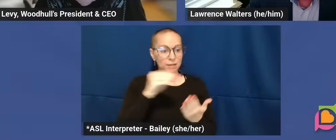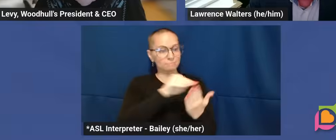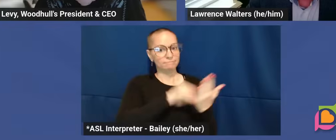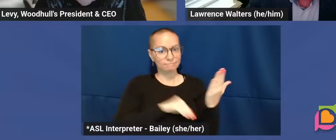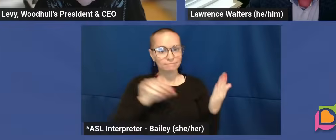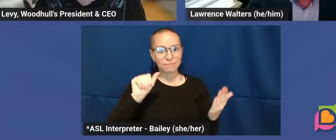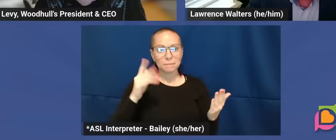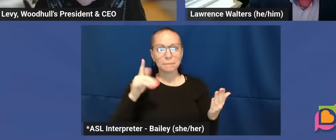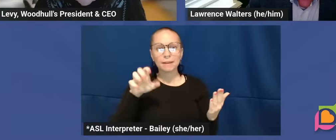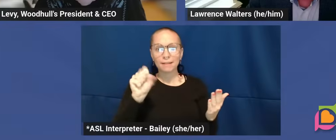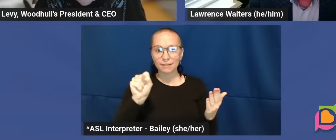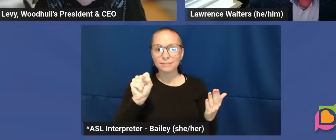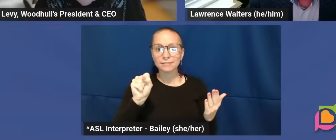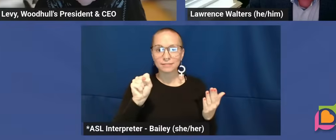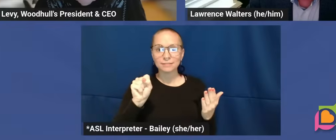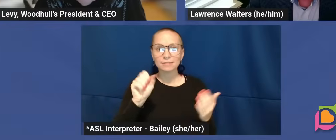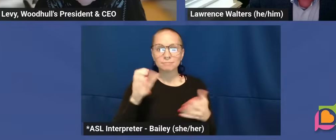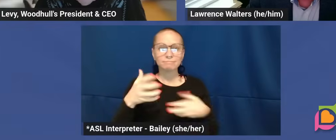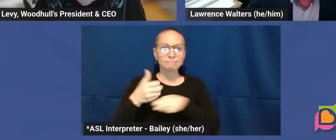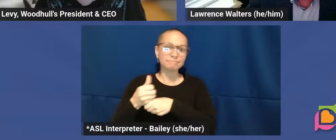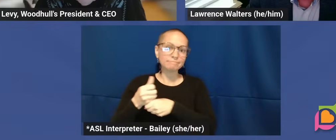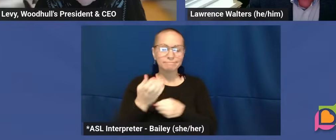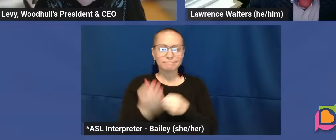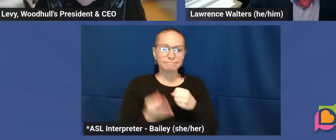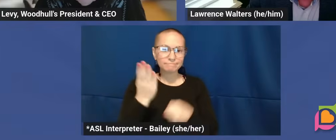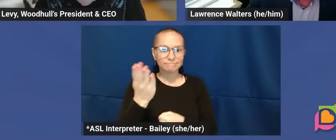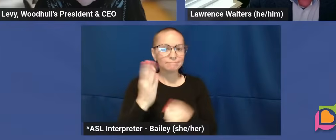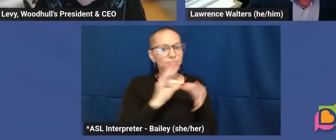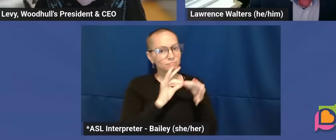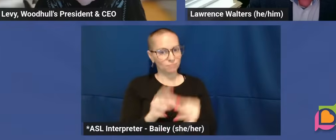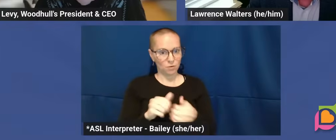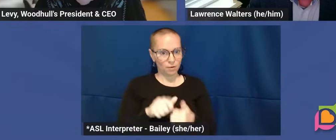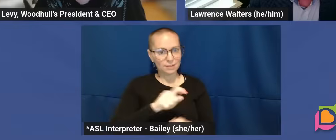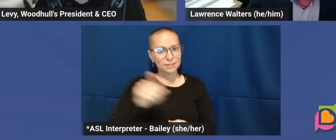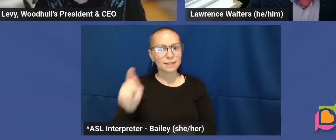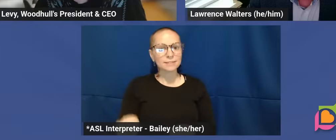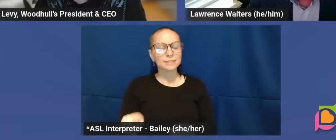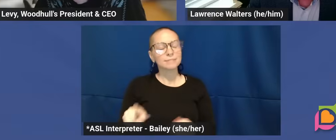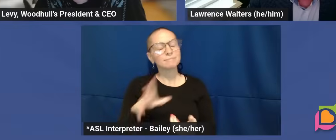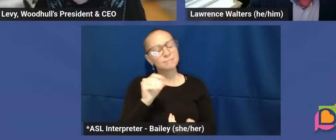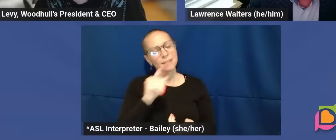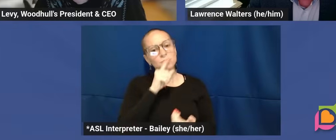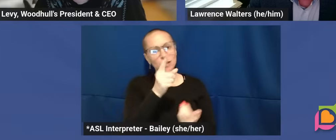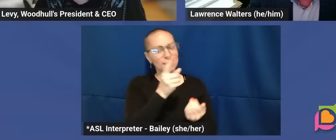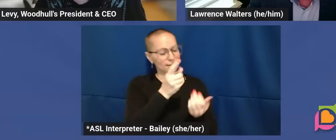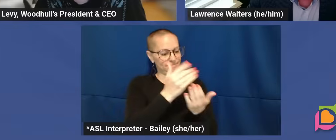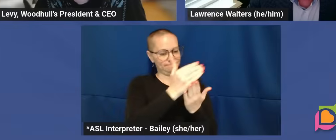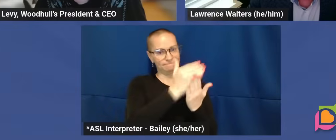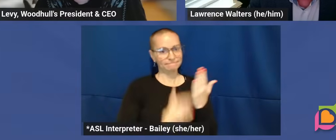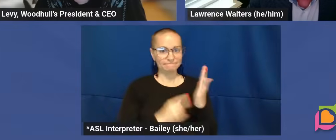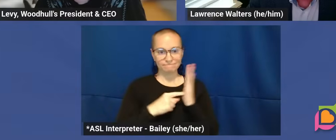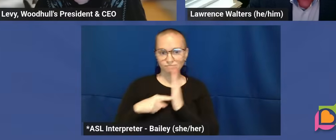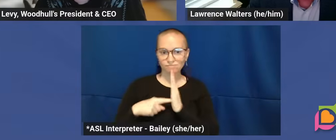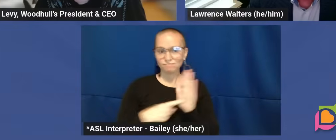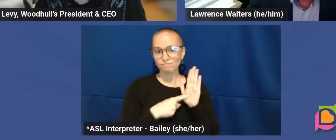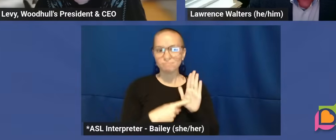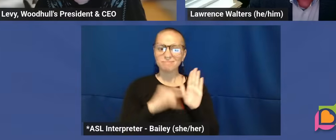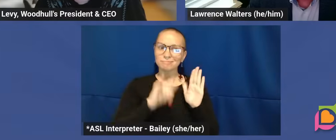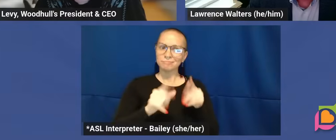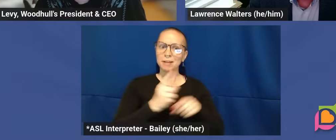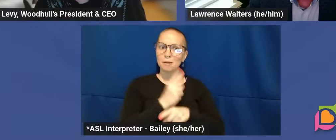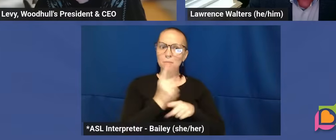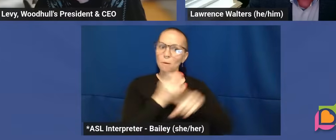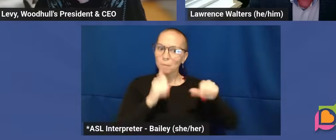brief, on behalf of Texas, and essentially laid out what it thought was the proper